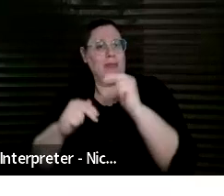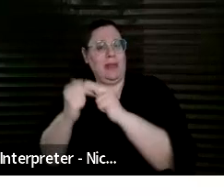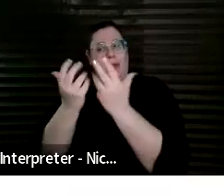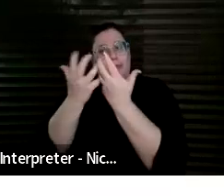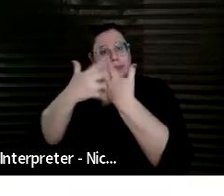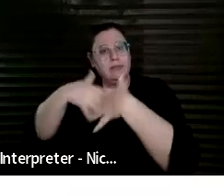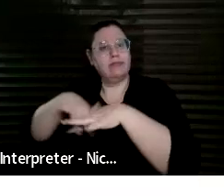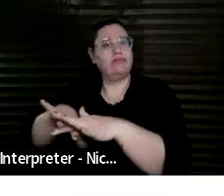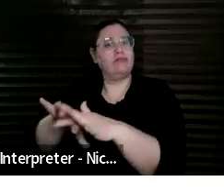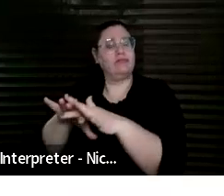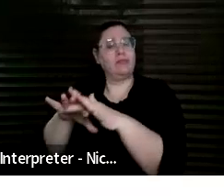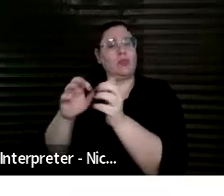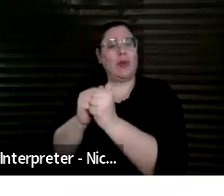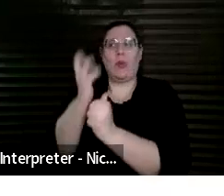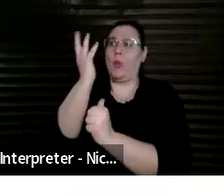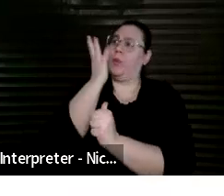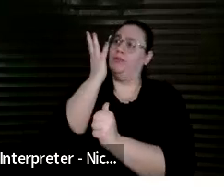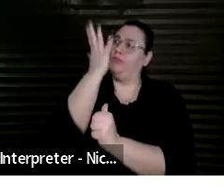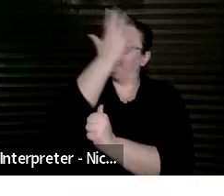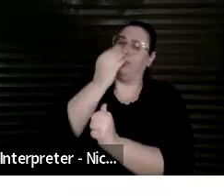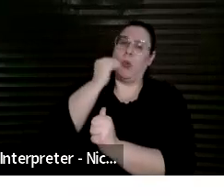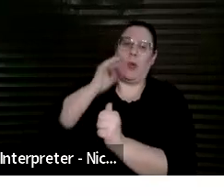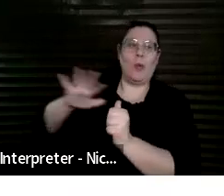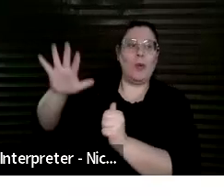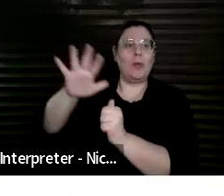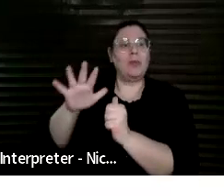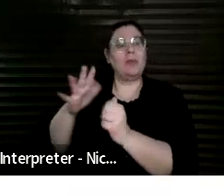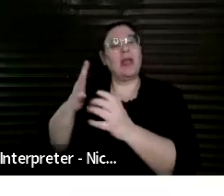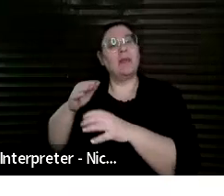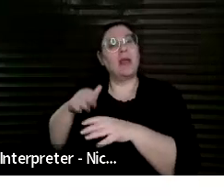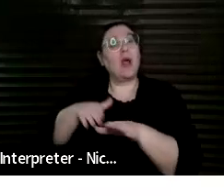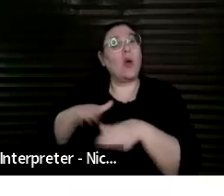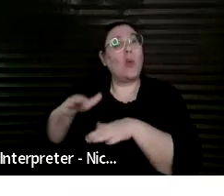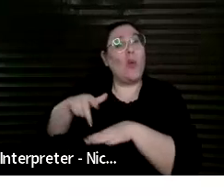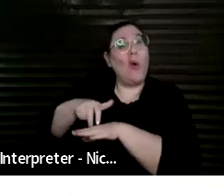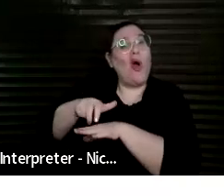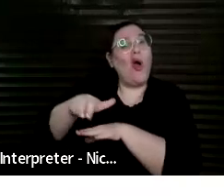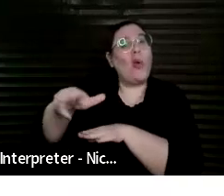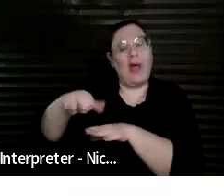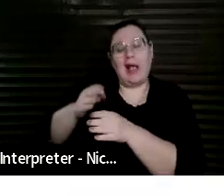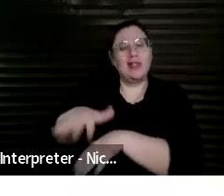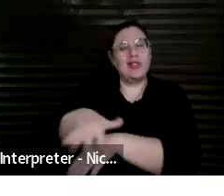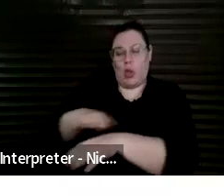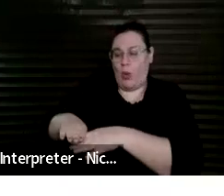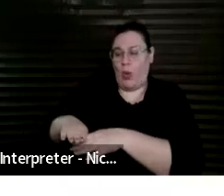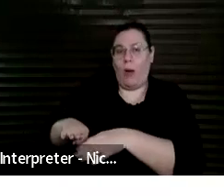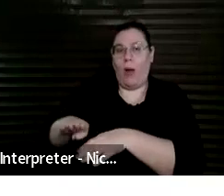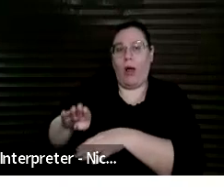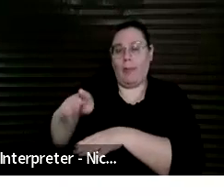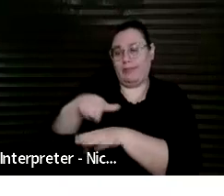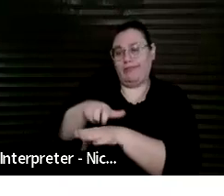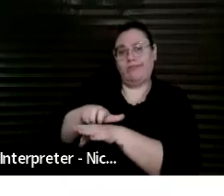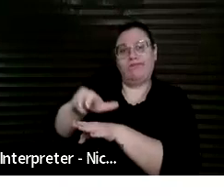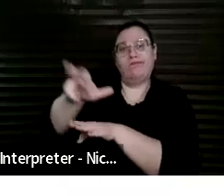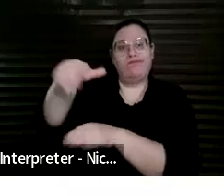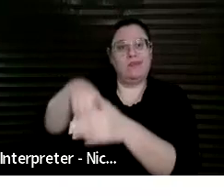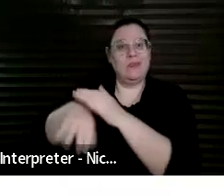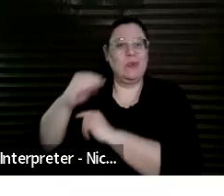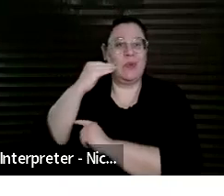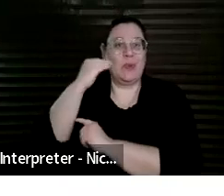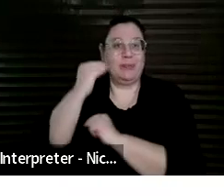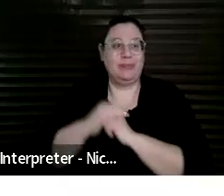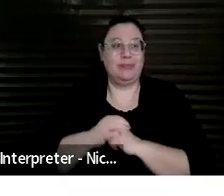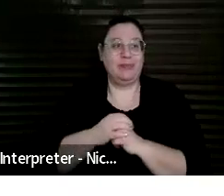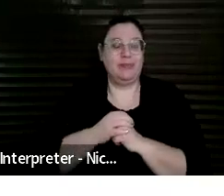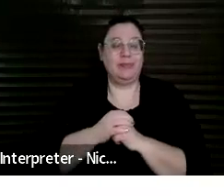gradual walkway, can improve access to the home. When a ramp is not possible due to space,